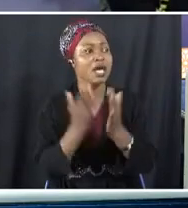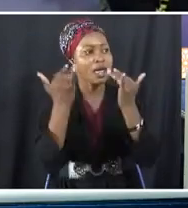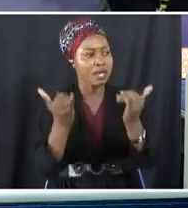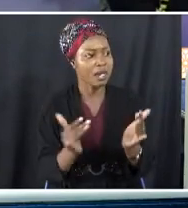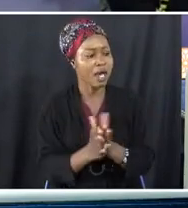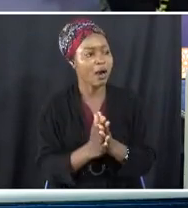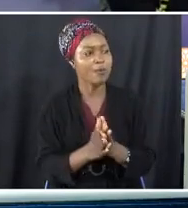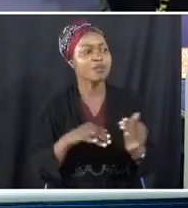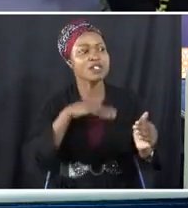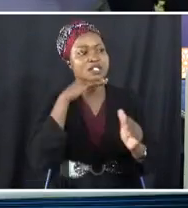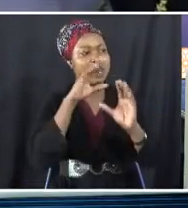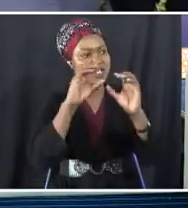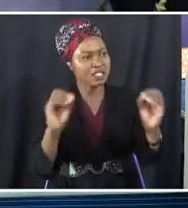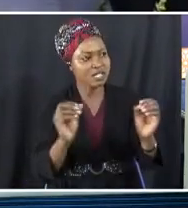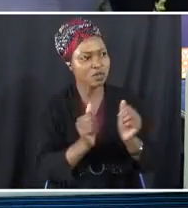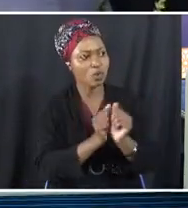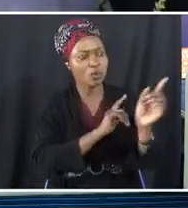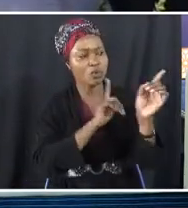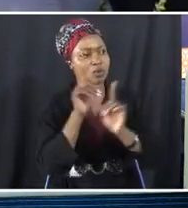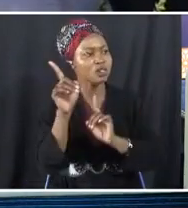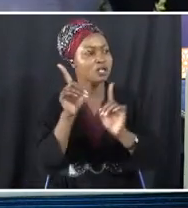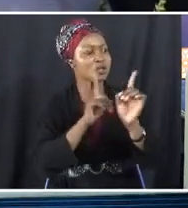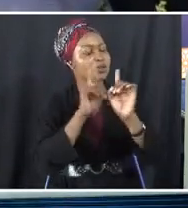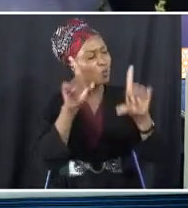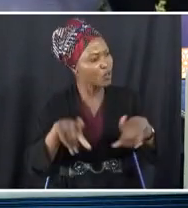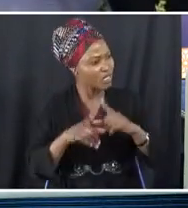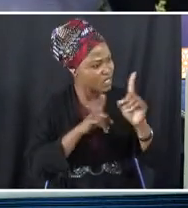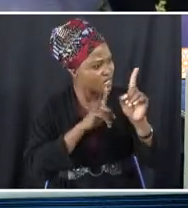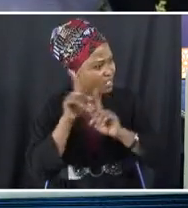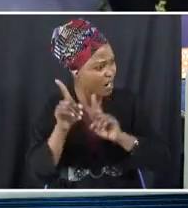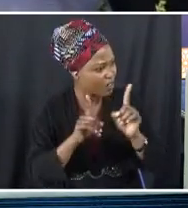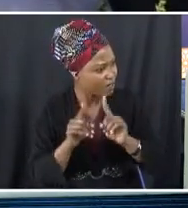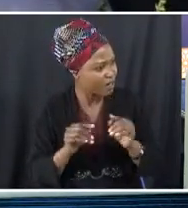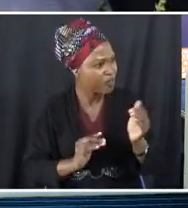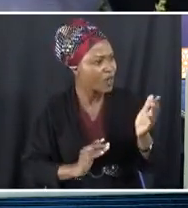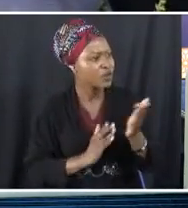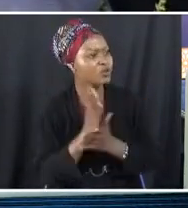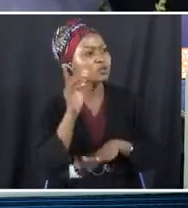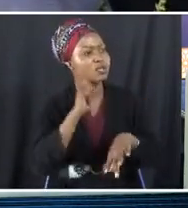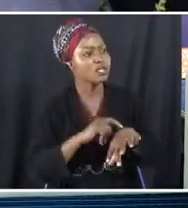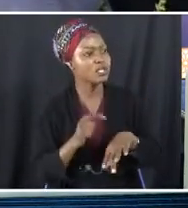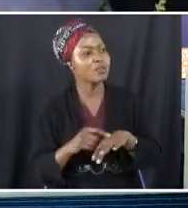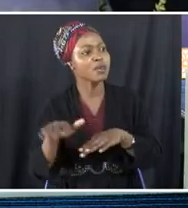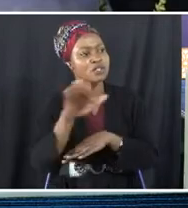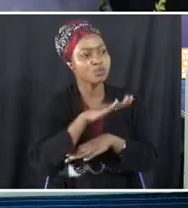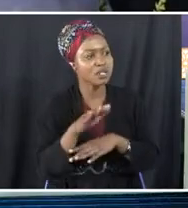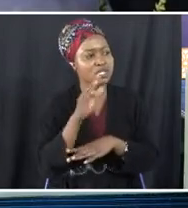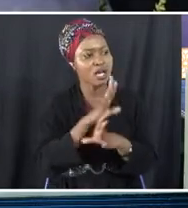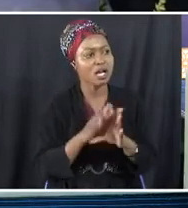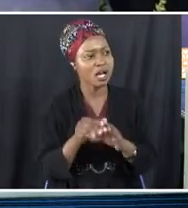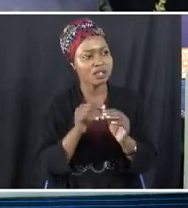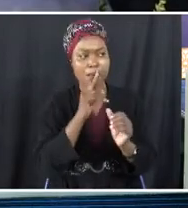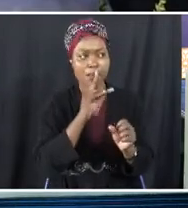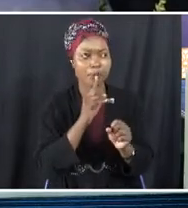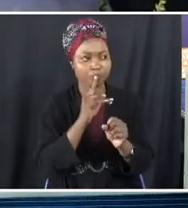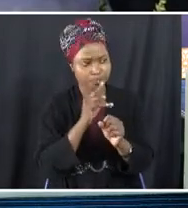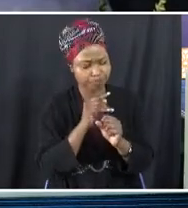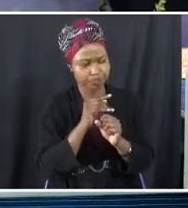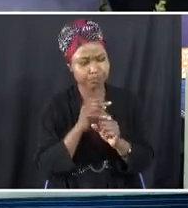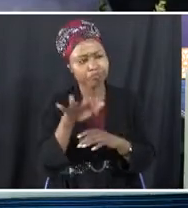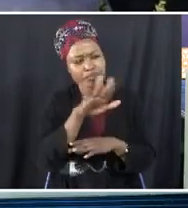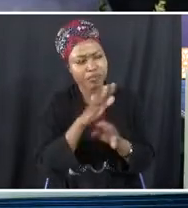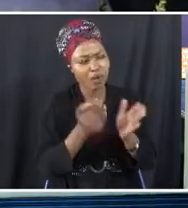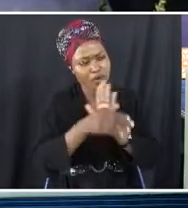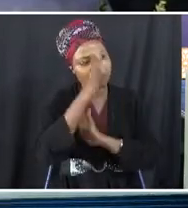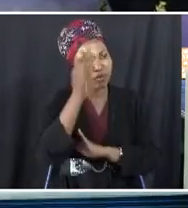redeemed company, now immortal, will travel through time and space in the paradise of God